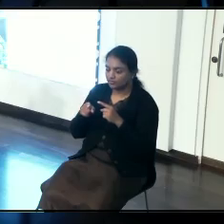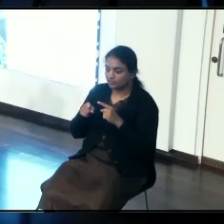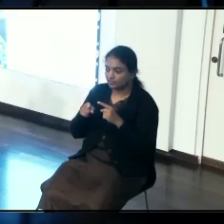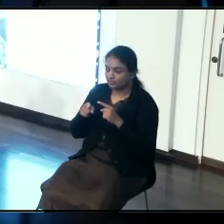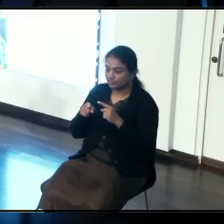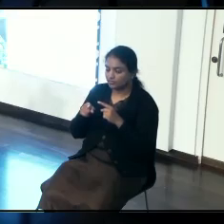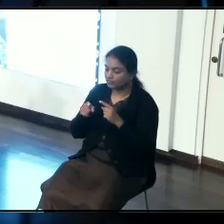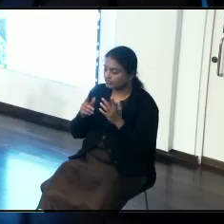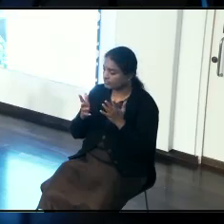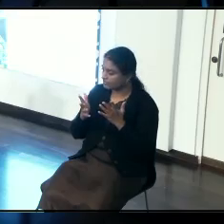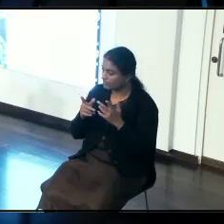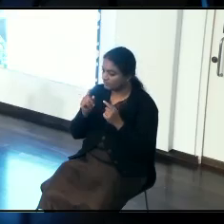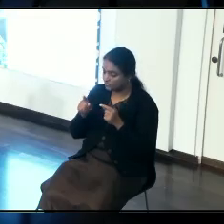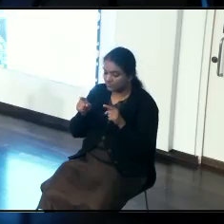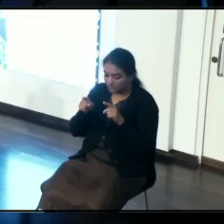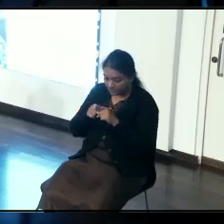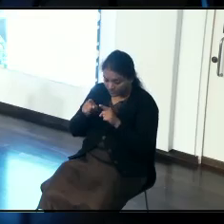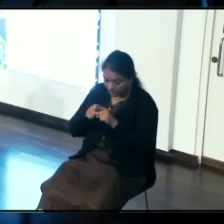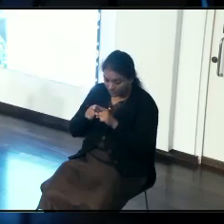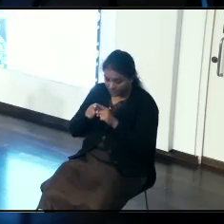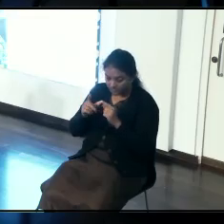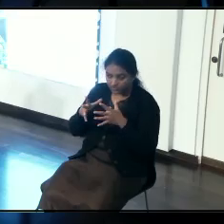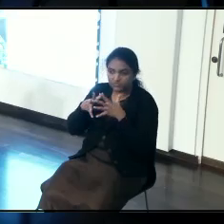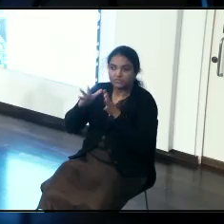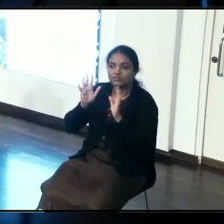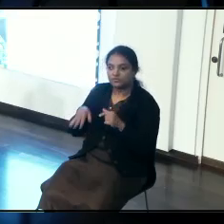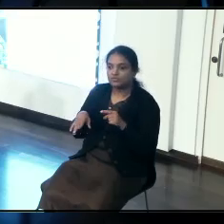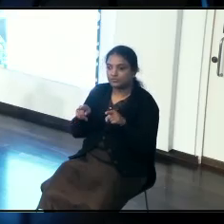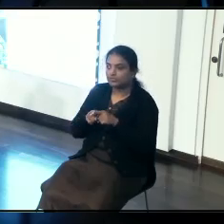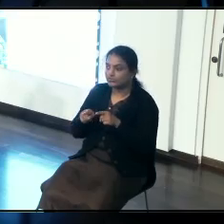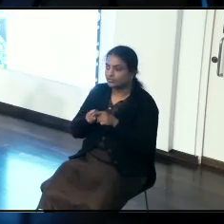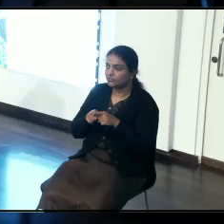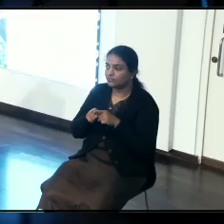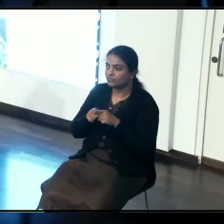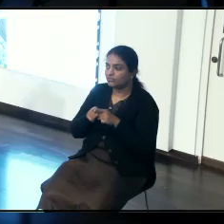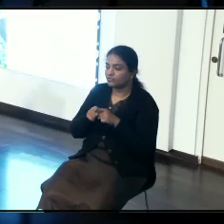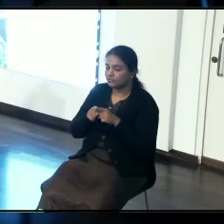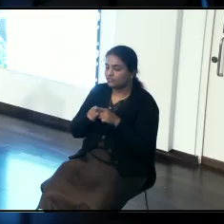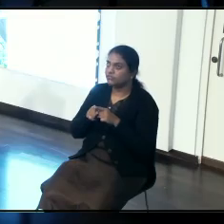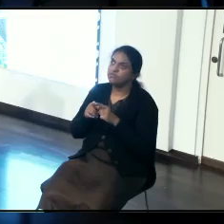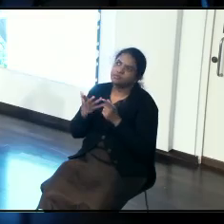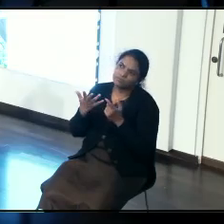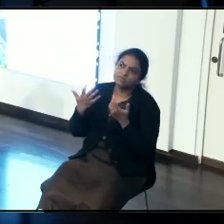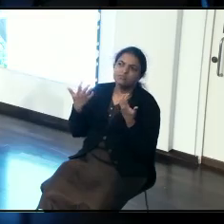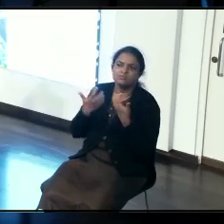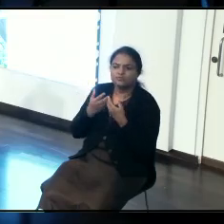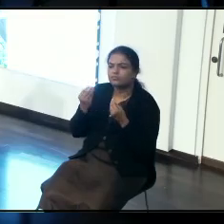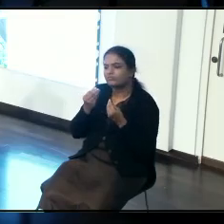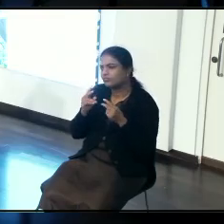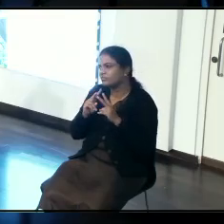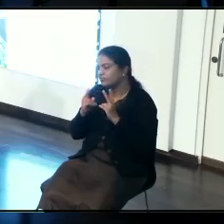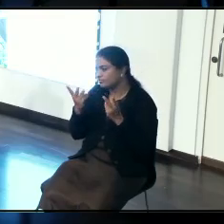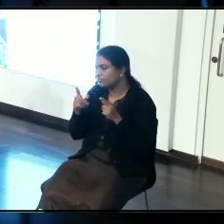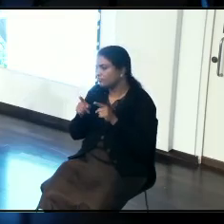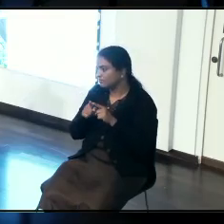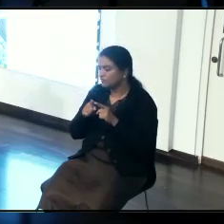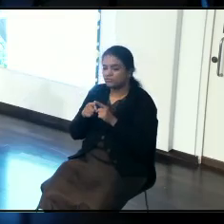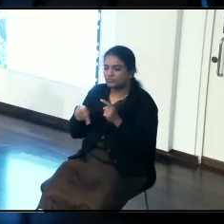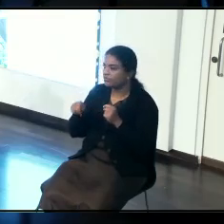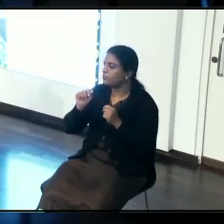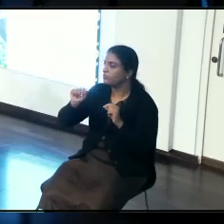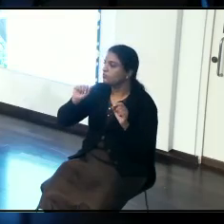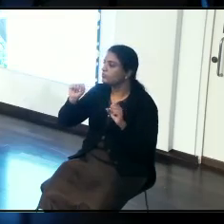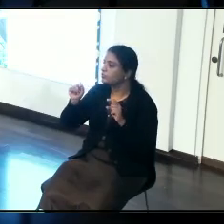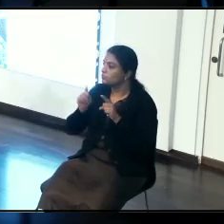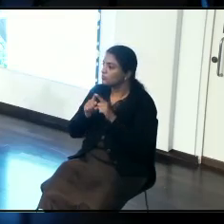these, they have voice, right? Now, whether or not it's something you like aesthetically or would want to maintain, that's totally different.